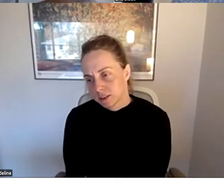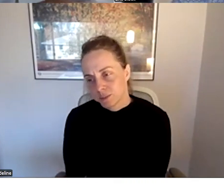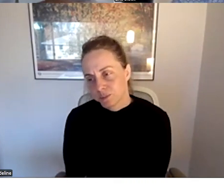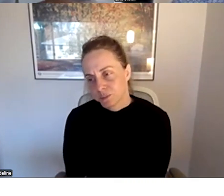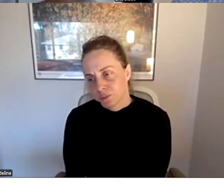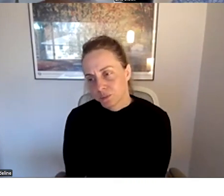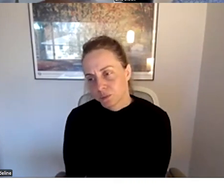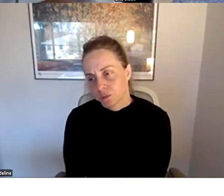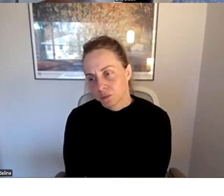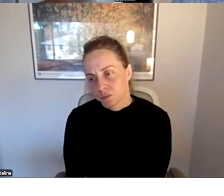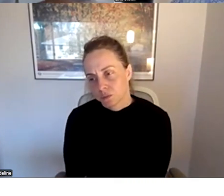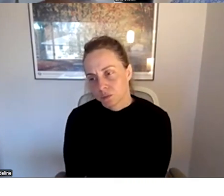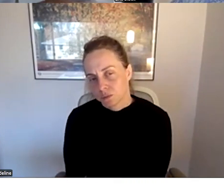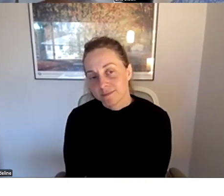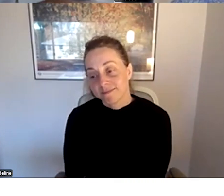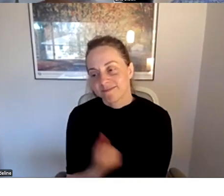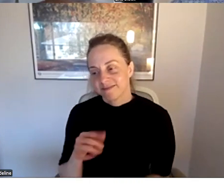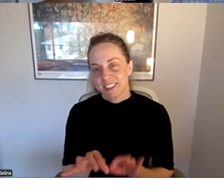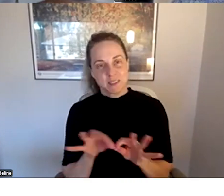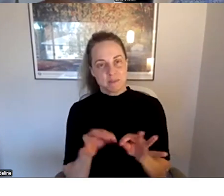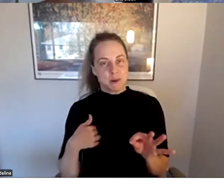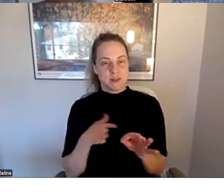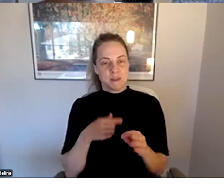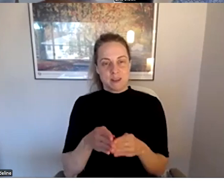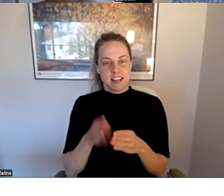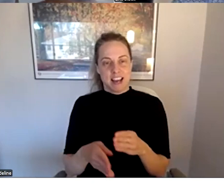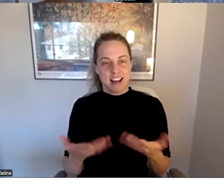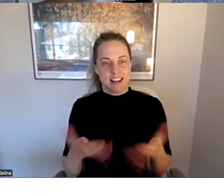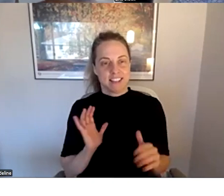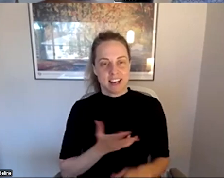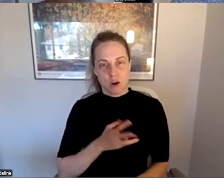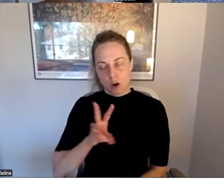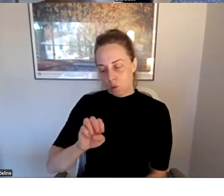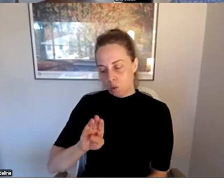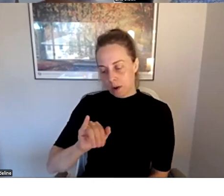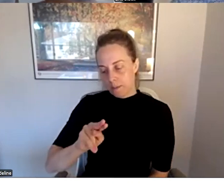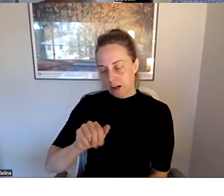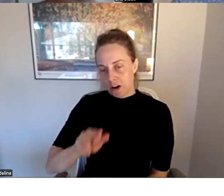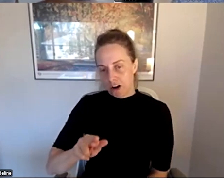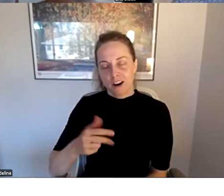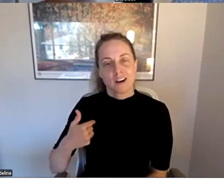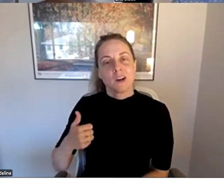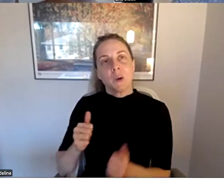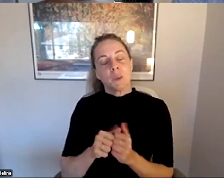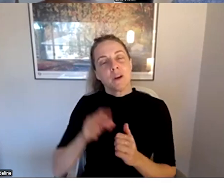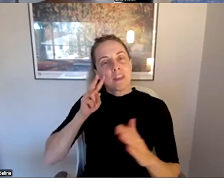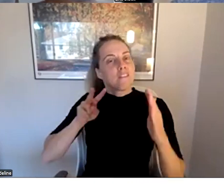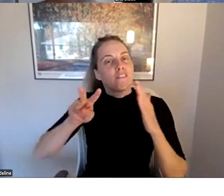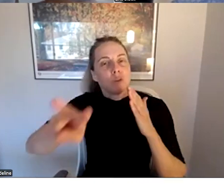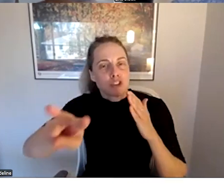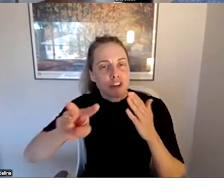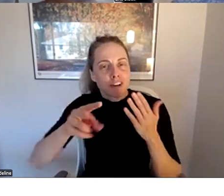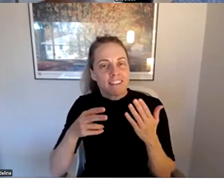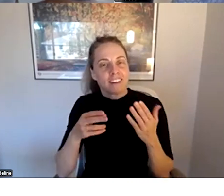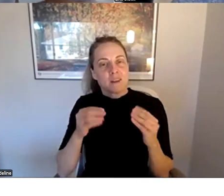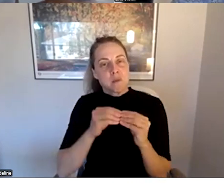It's important to me that we end our webinar today with a future-facing sentiment that is more optimistic. So this